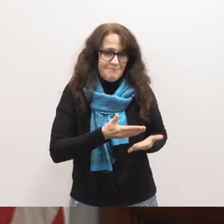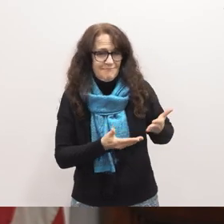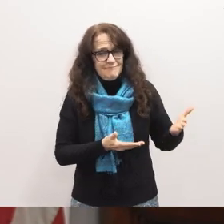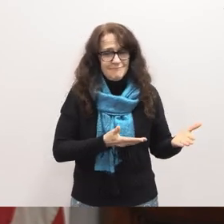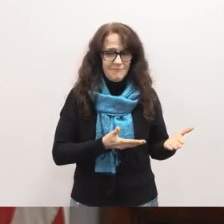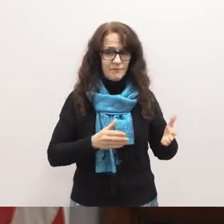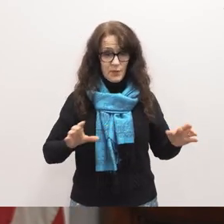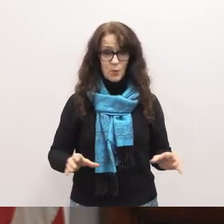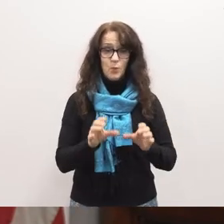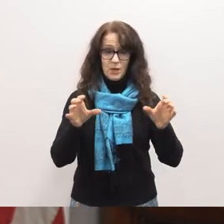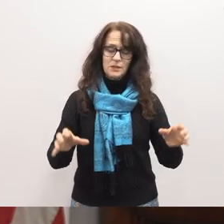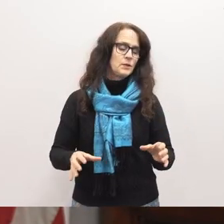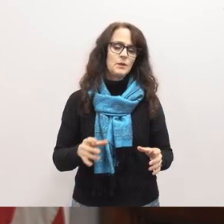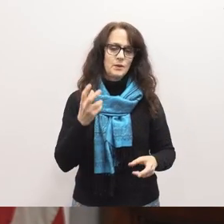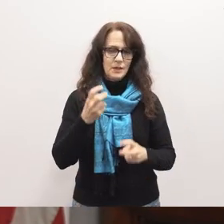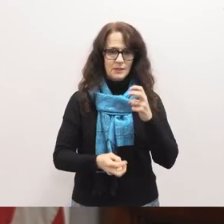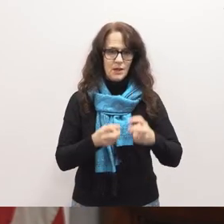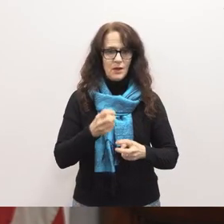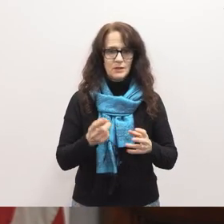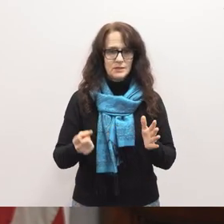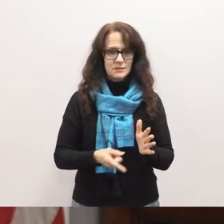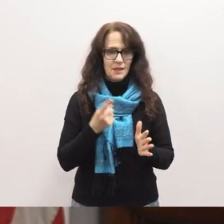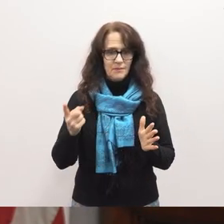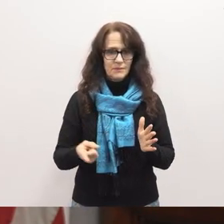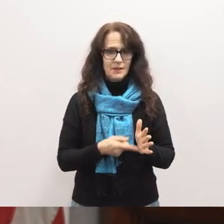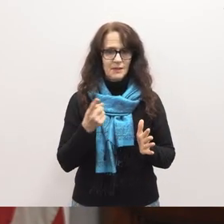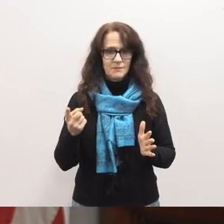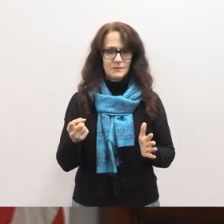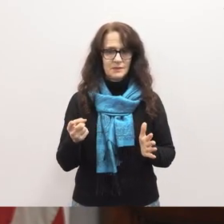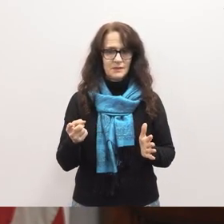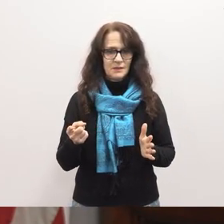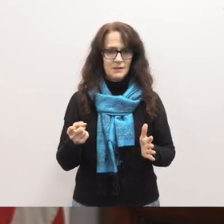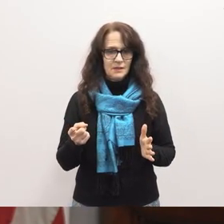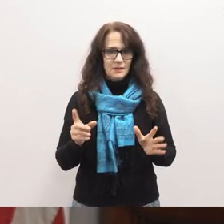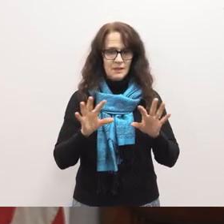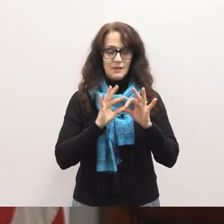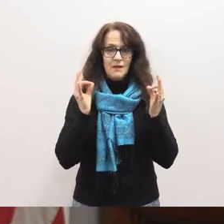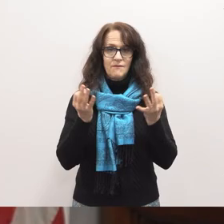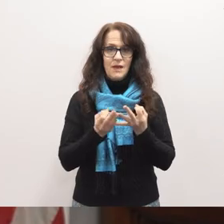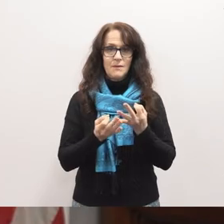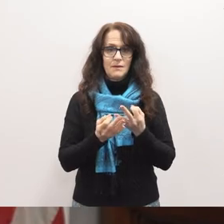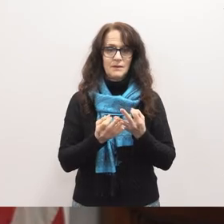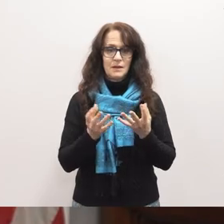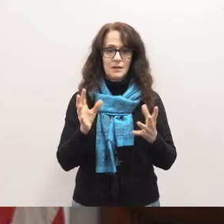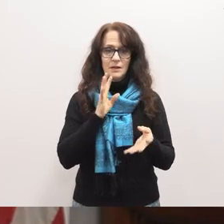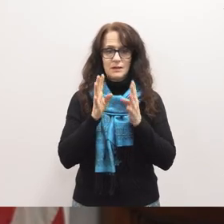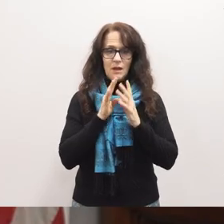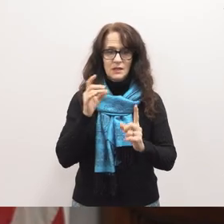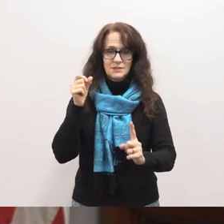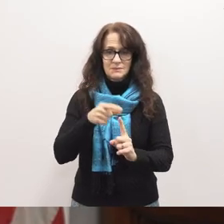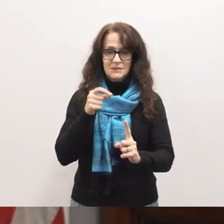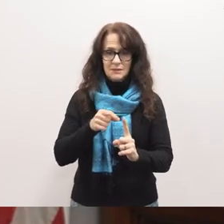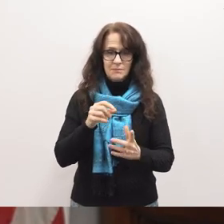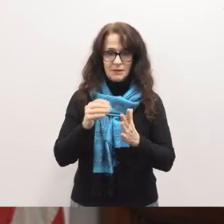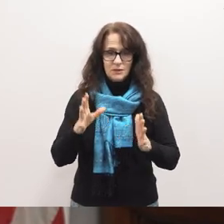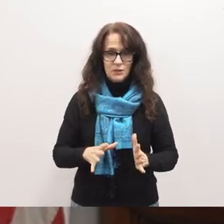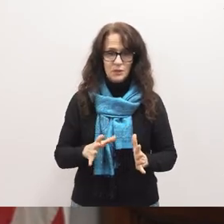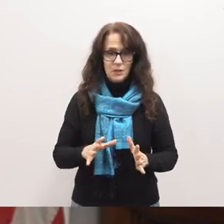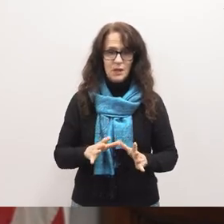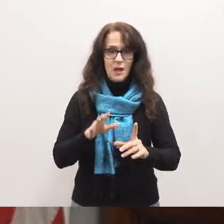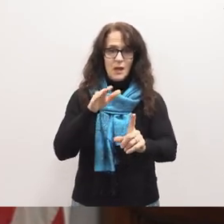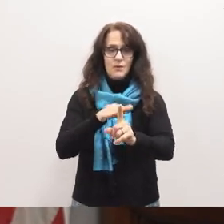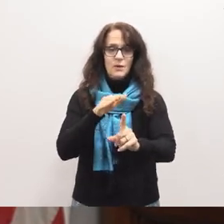And we do. It's just hard because sometimes when families and caregivers want to talk specifics about their students, we remind